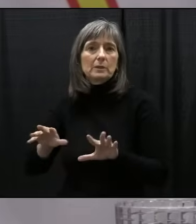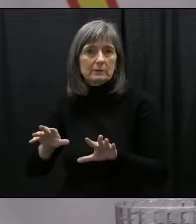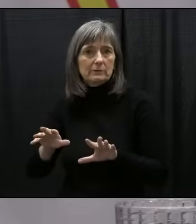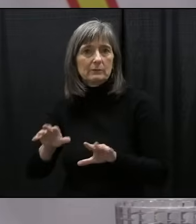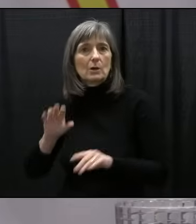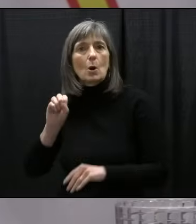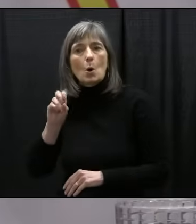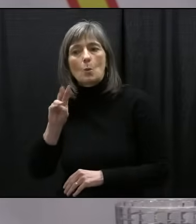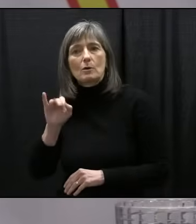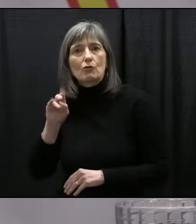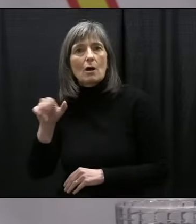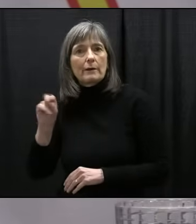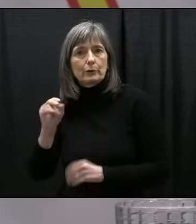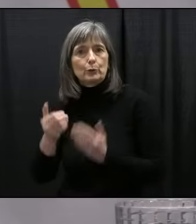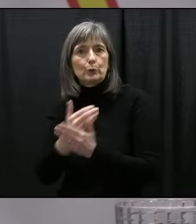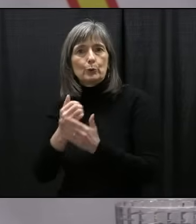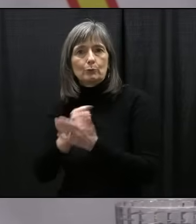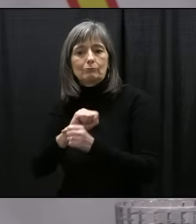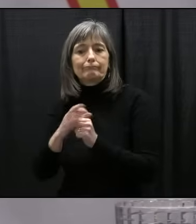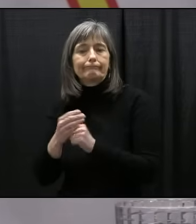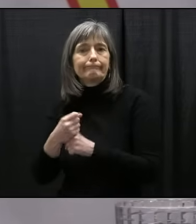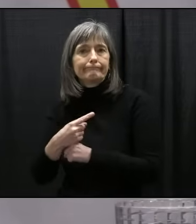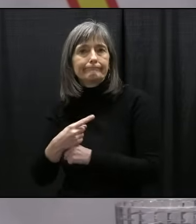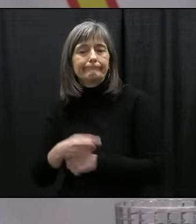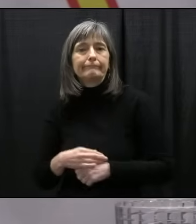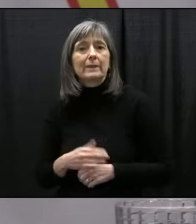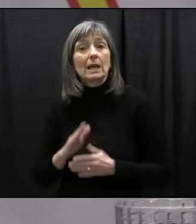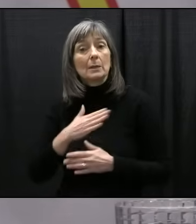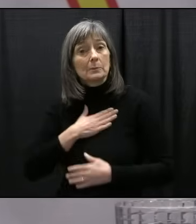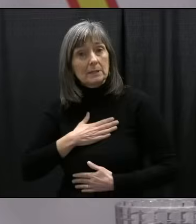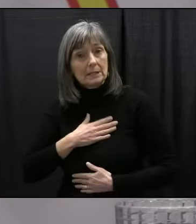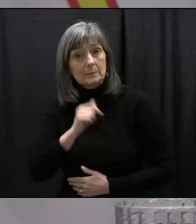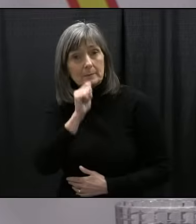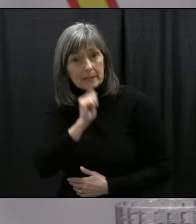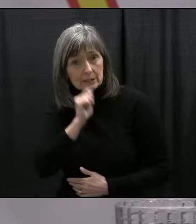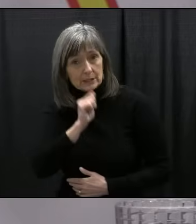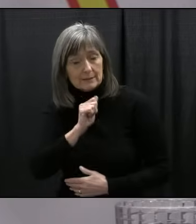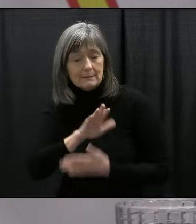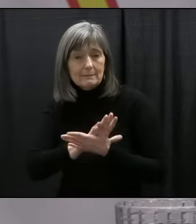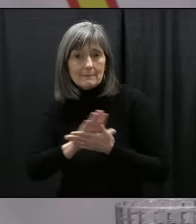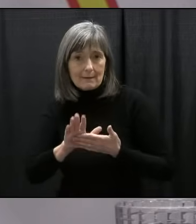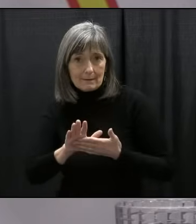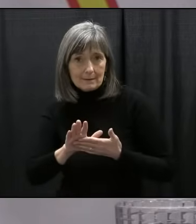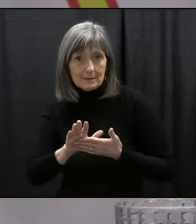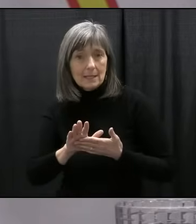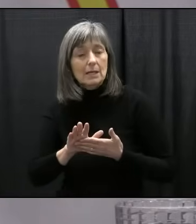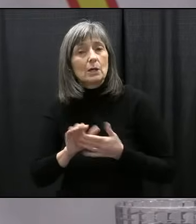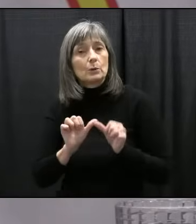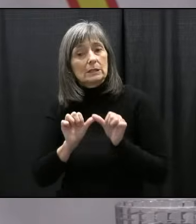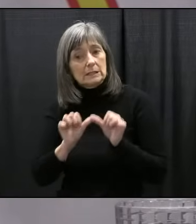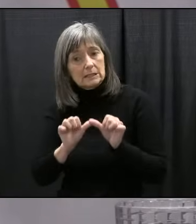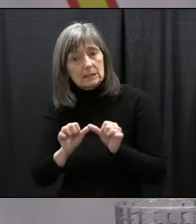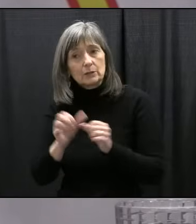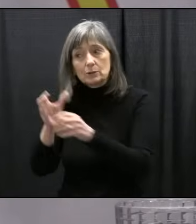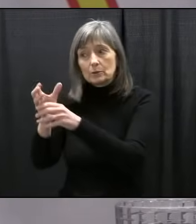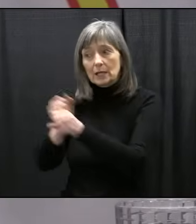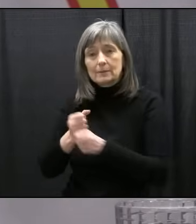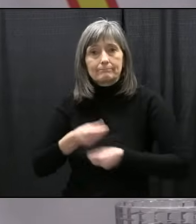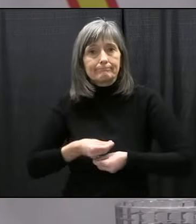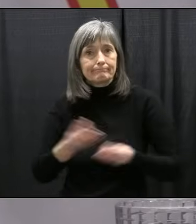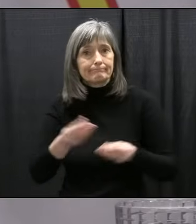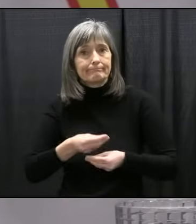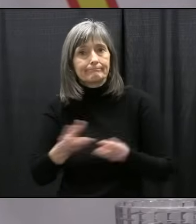of Omicron. Please be patient. Please be kind as we continue to receive and distribute